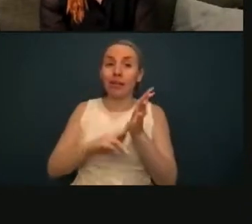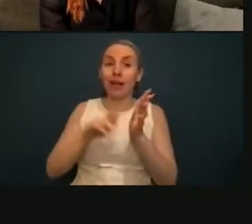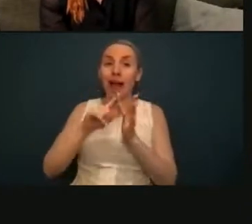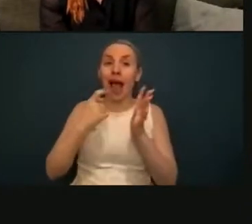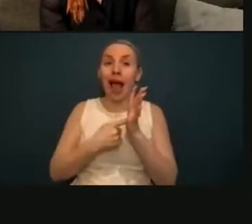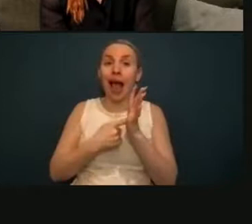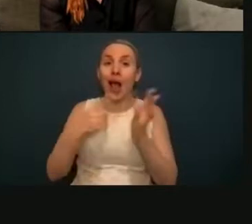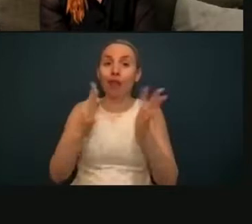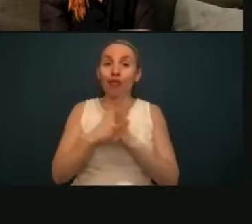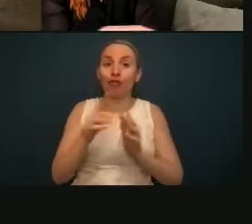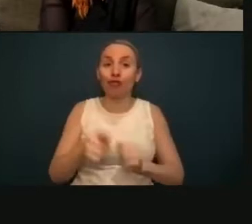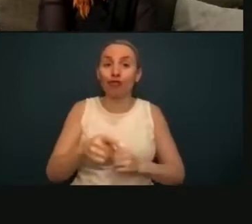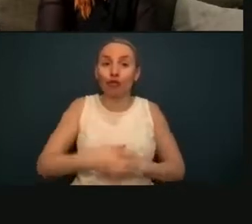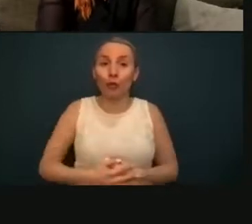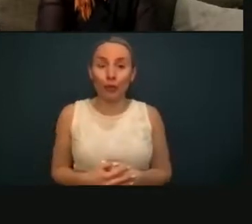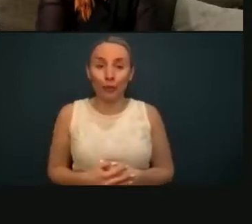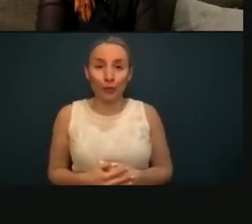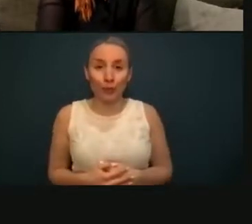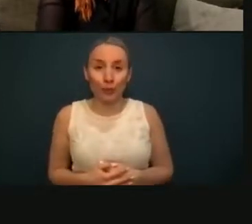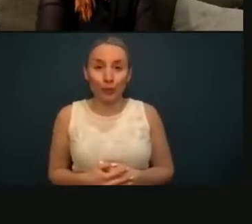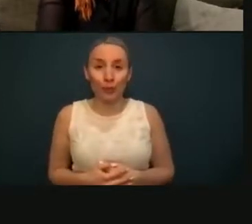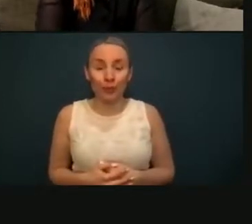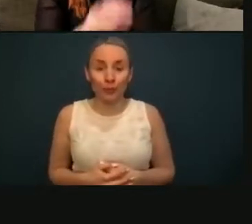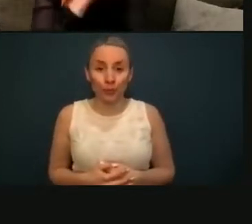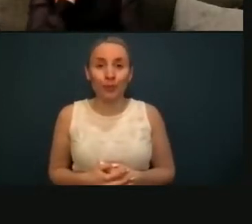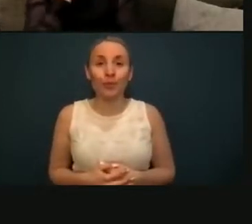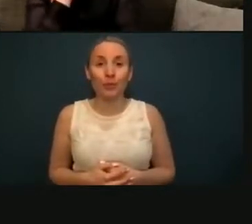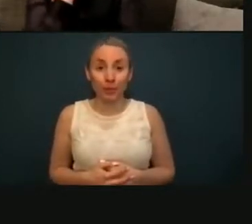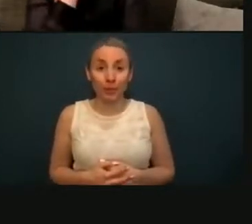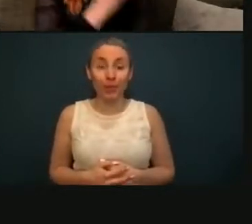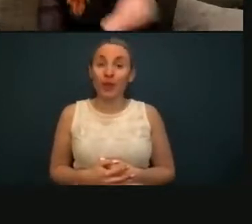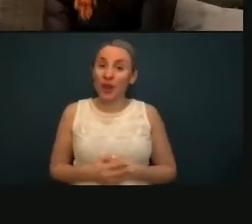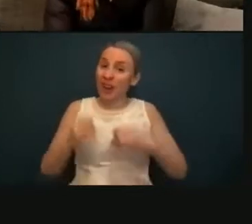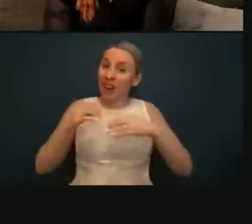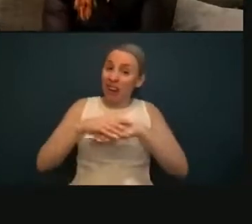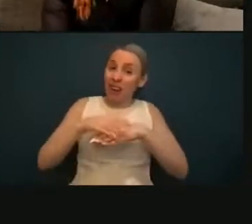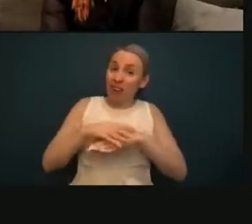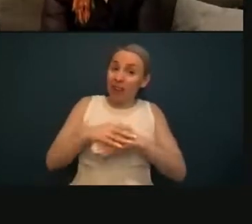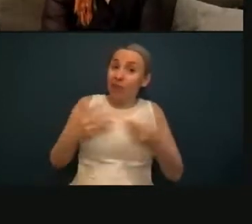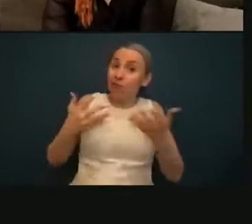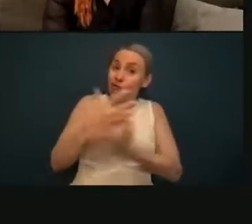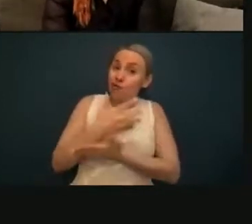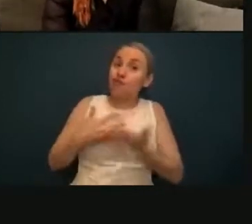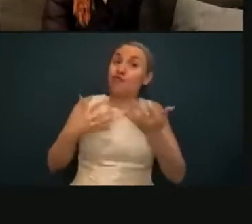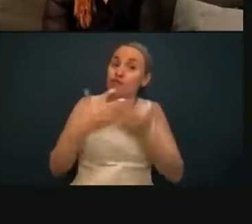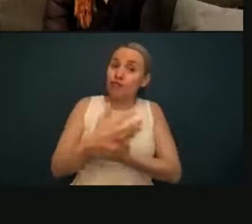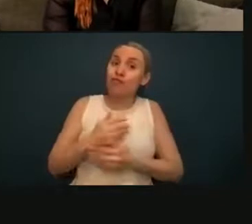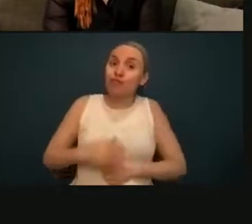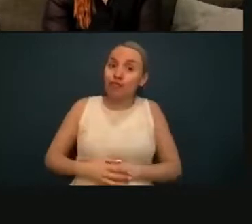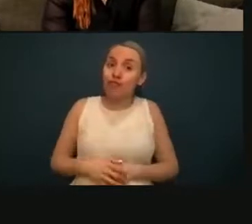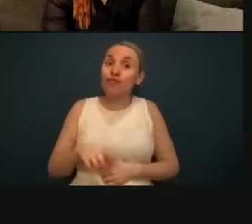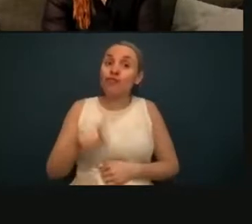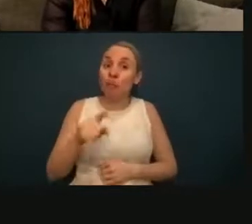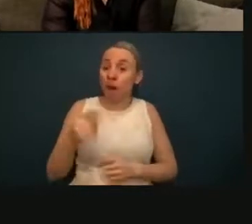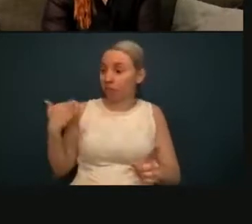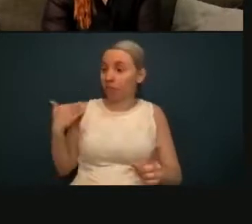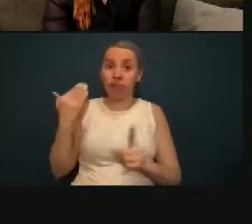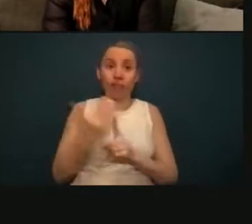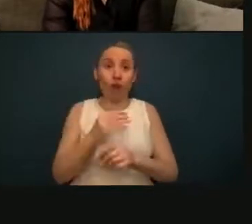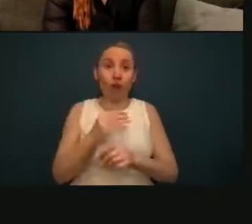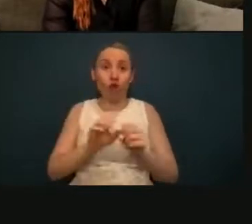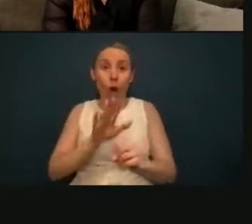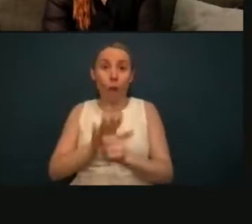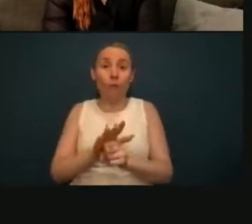I think we've covered a lot of the ground, but you know, this pandemic has really cruelly exposed the